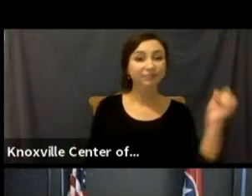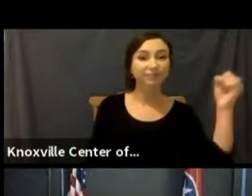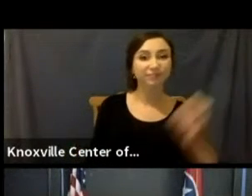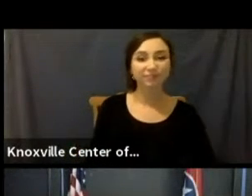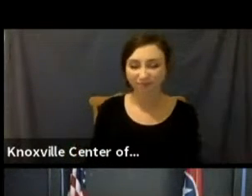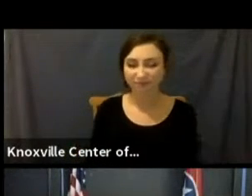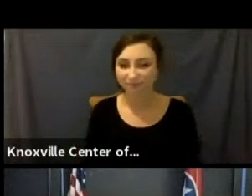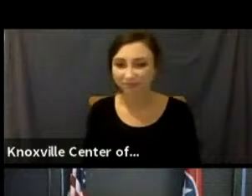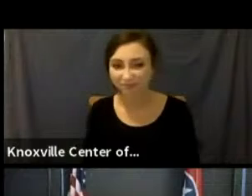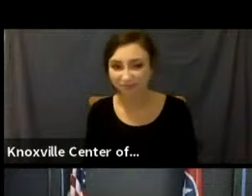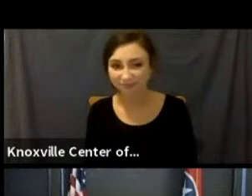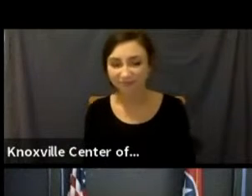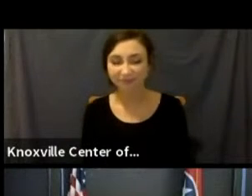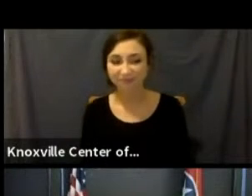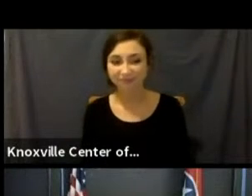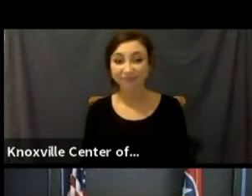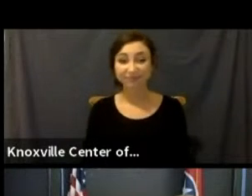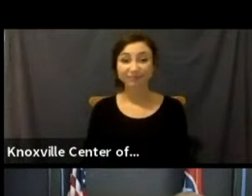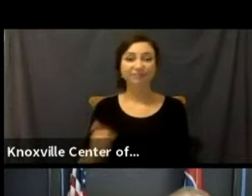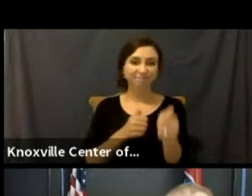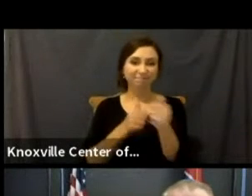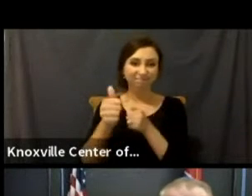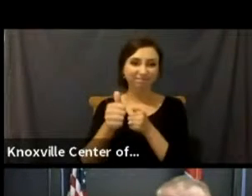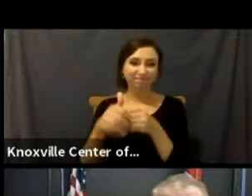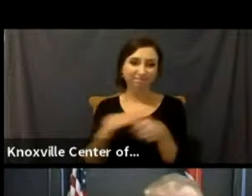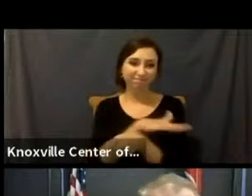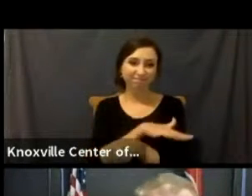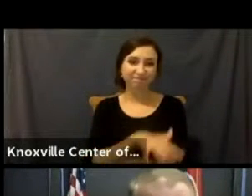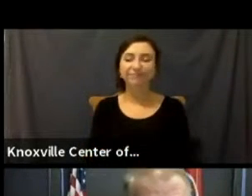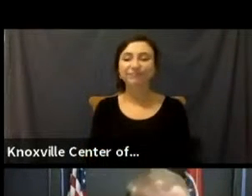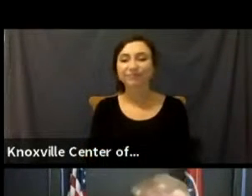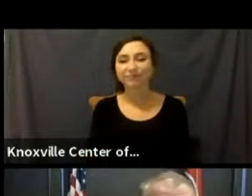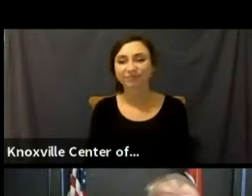Yes. Thank you. Passed unanimously.